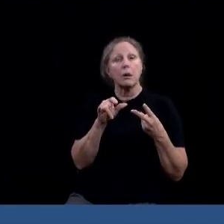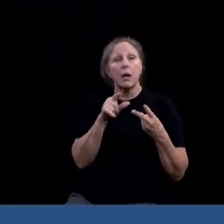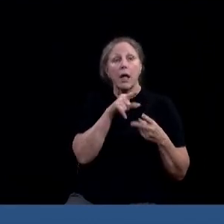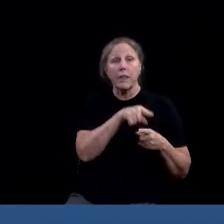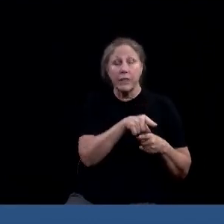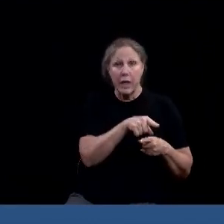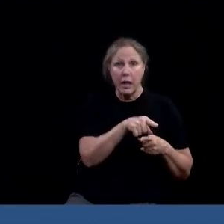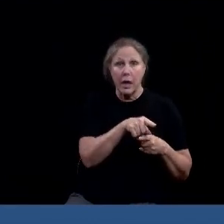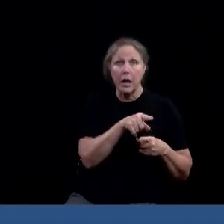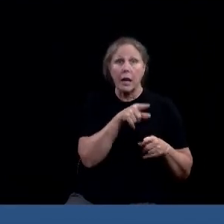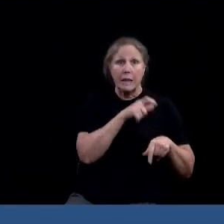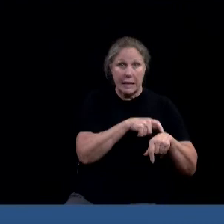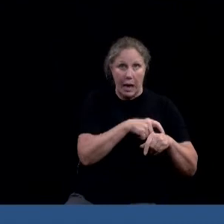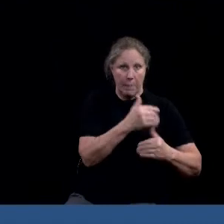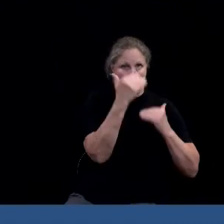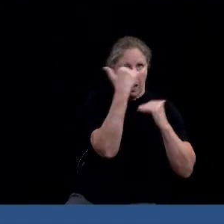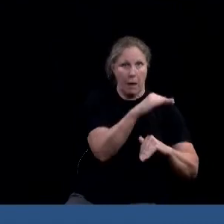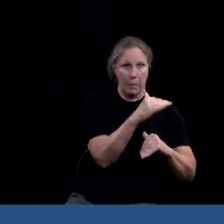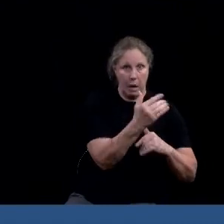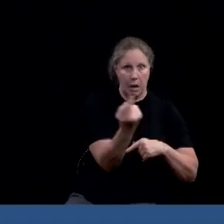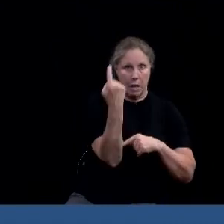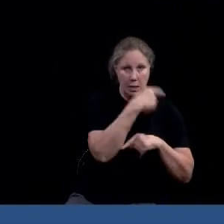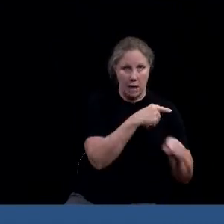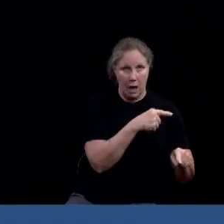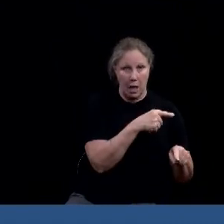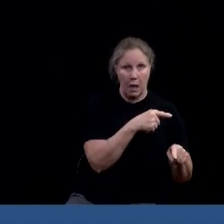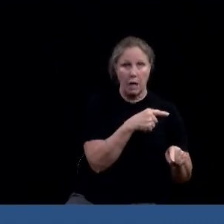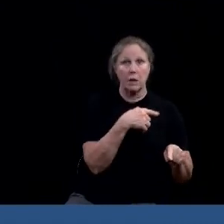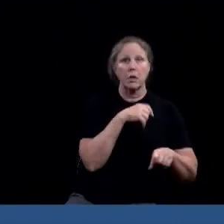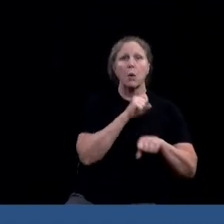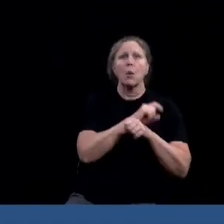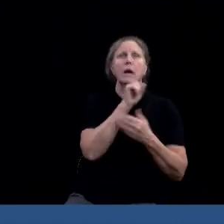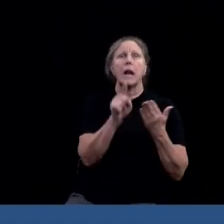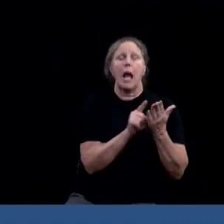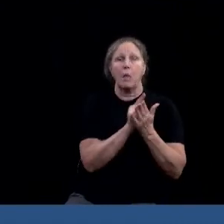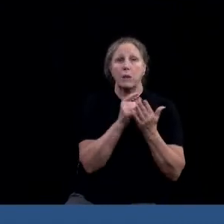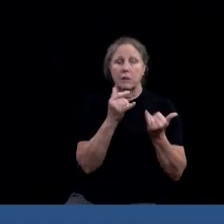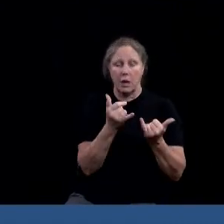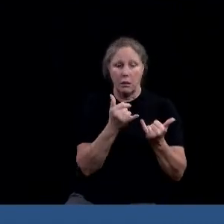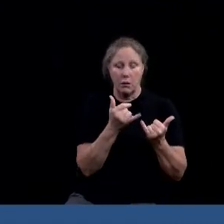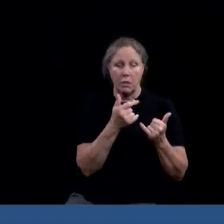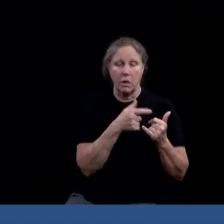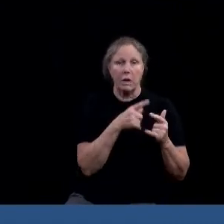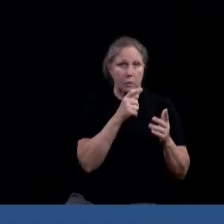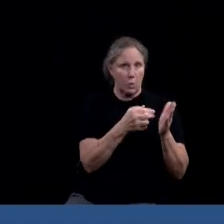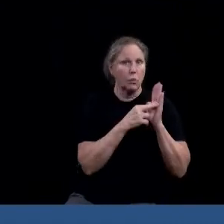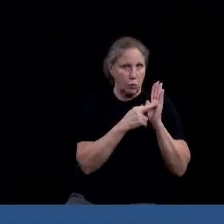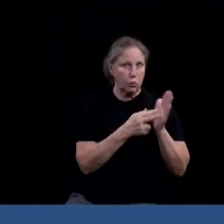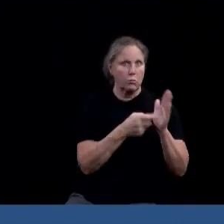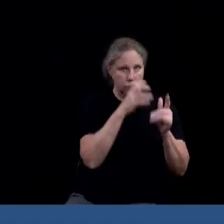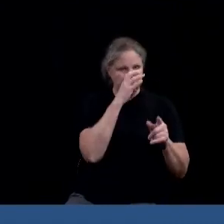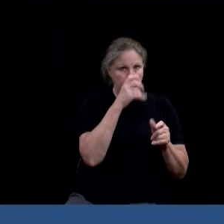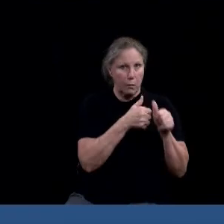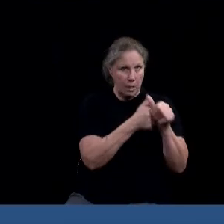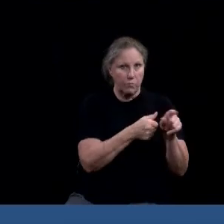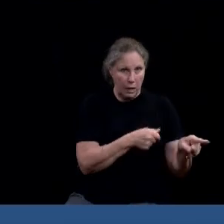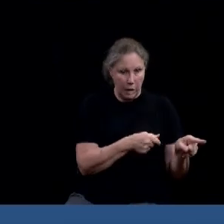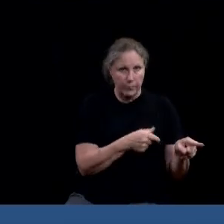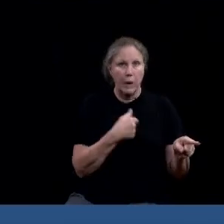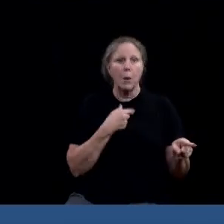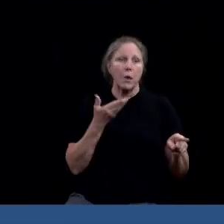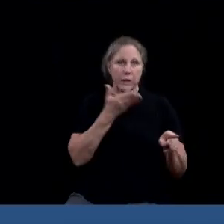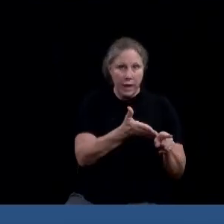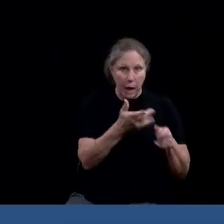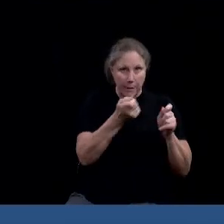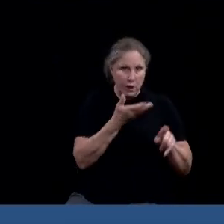our working hours is that stipulation. So we're present, management is present, and we can deal with